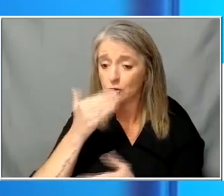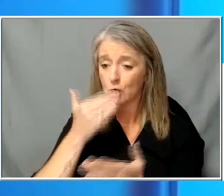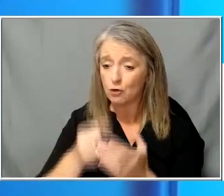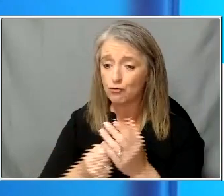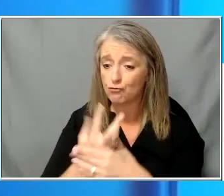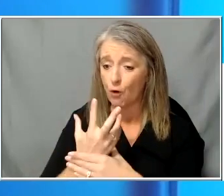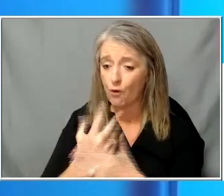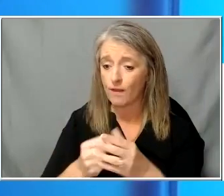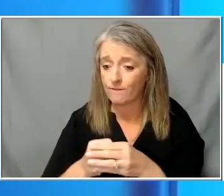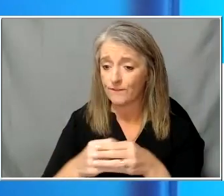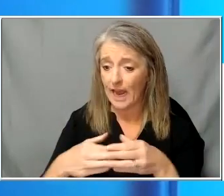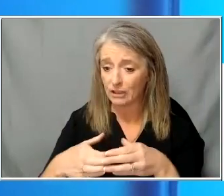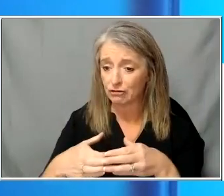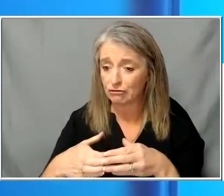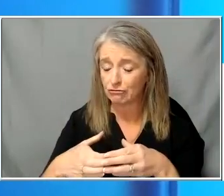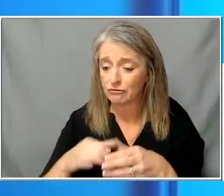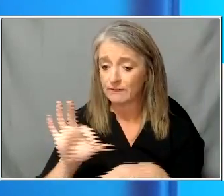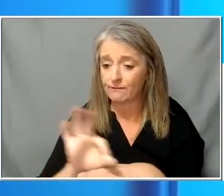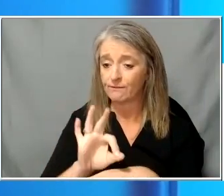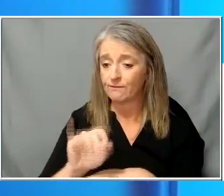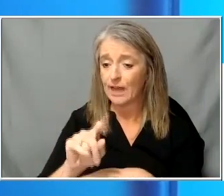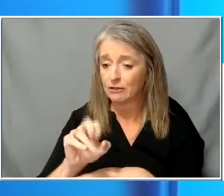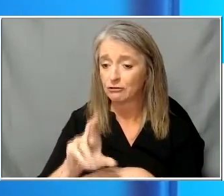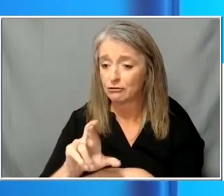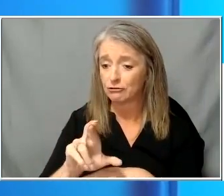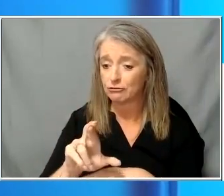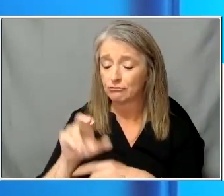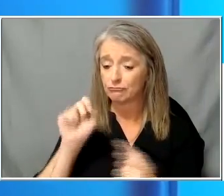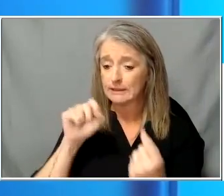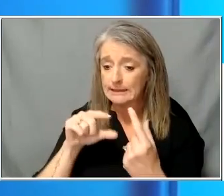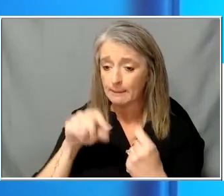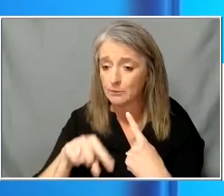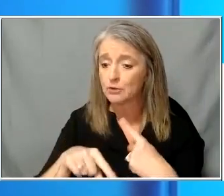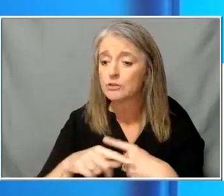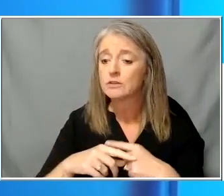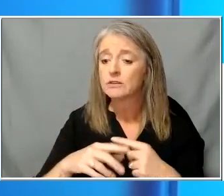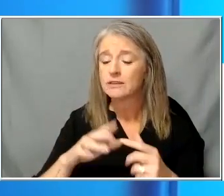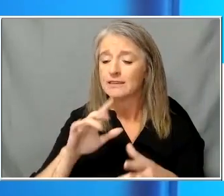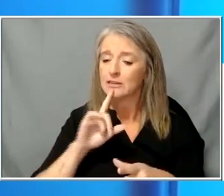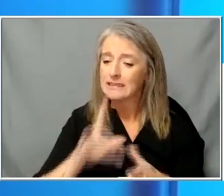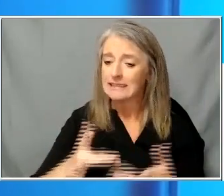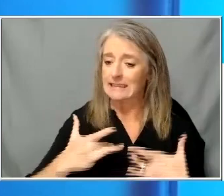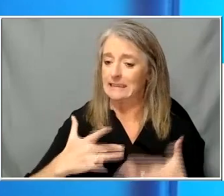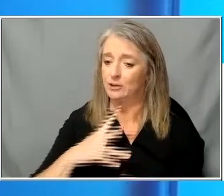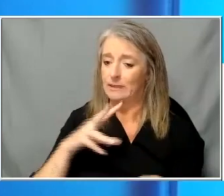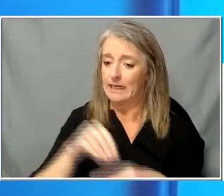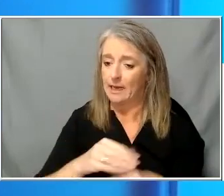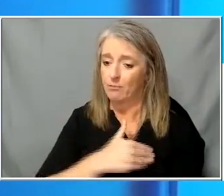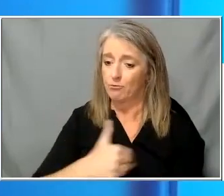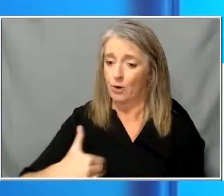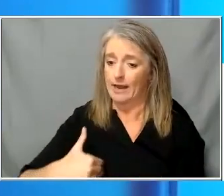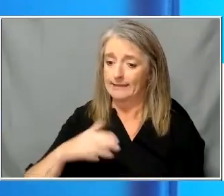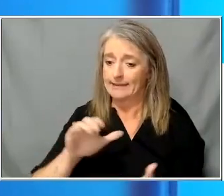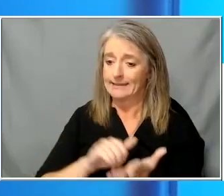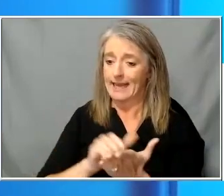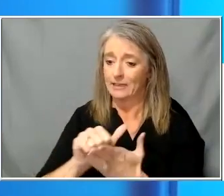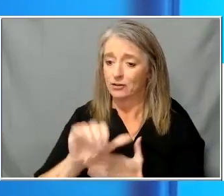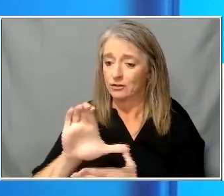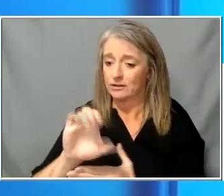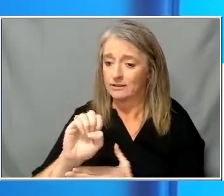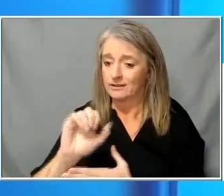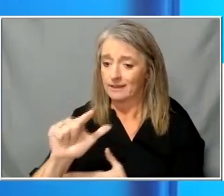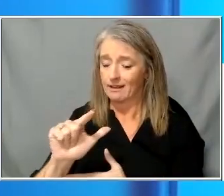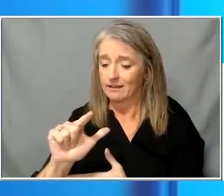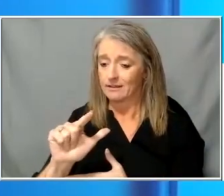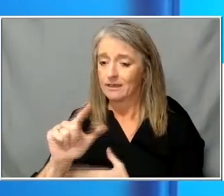which is present in a large number of breast cancer cells. So that really allows us to shut down the signal